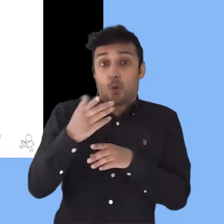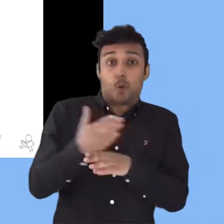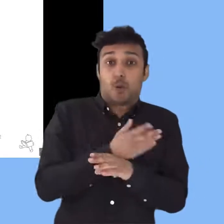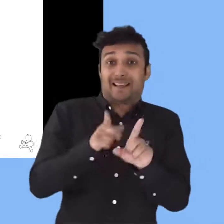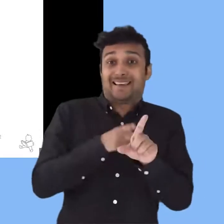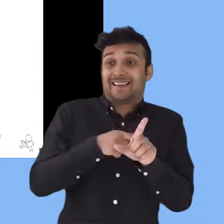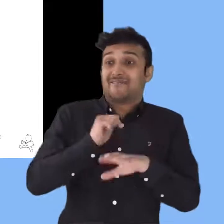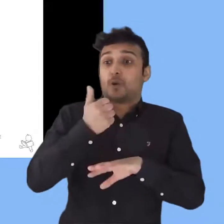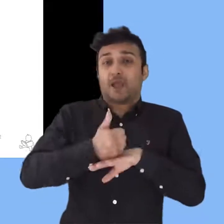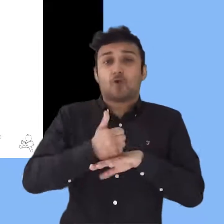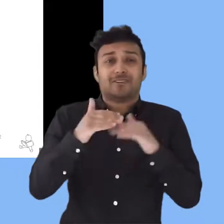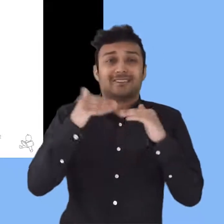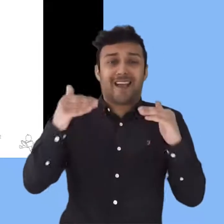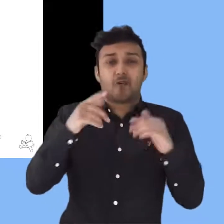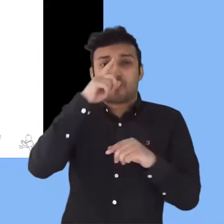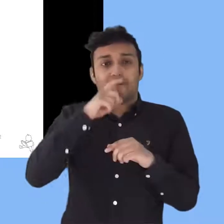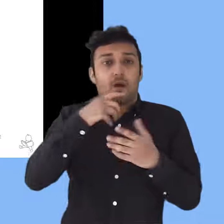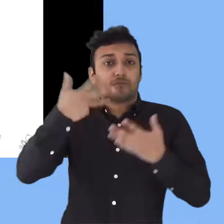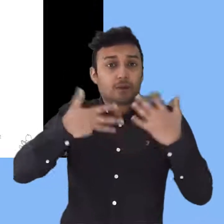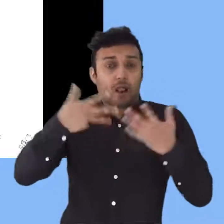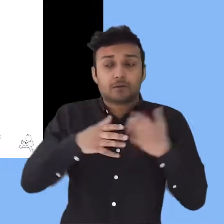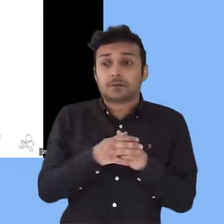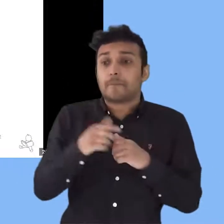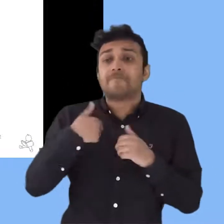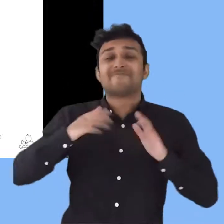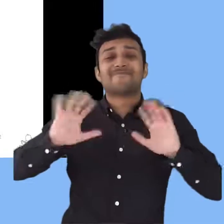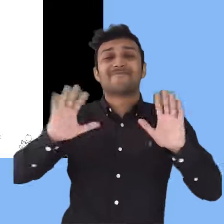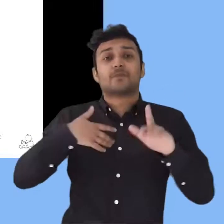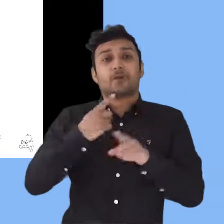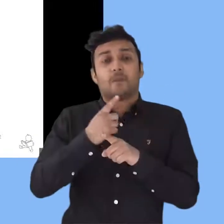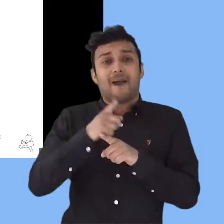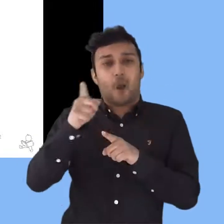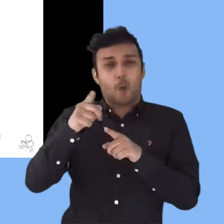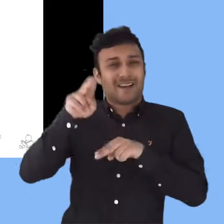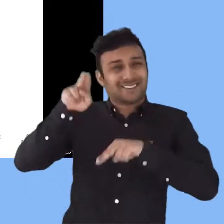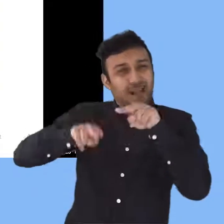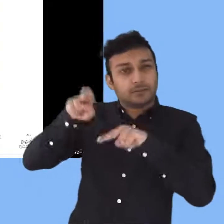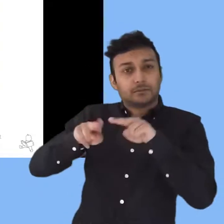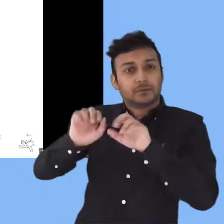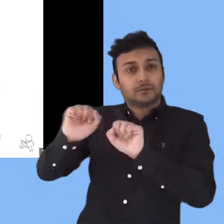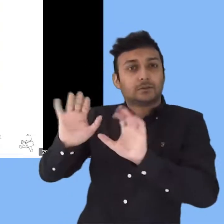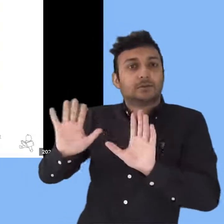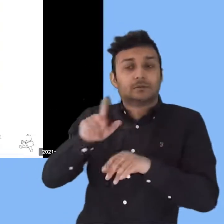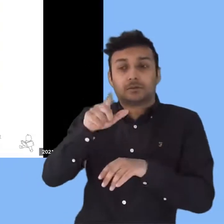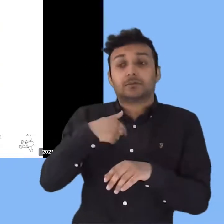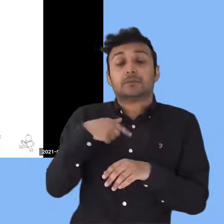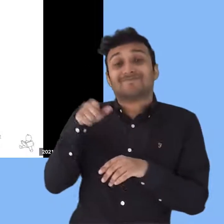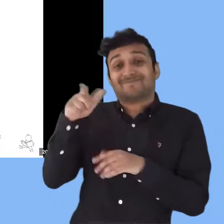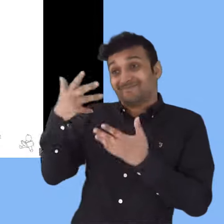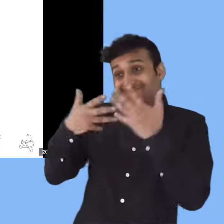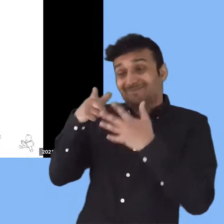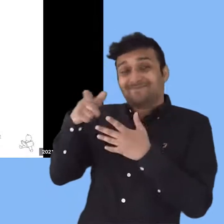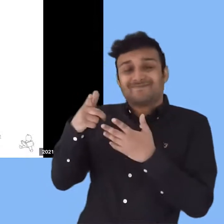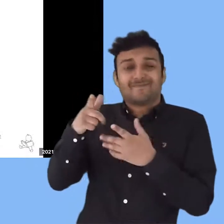results. Now, I'm not going to go on a rant about the merits of assessment itself, but they are intended to provide teachers in making